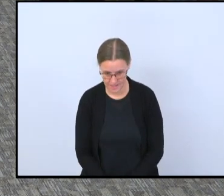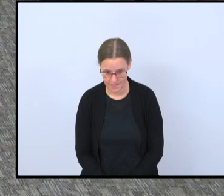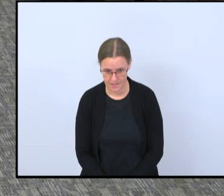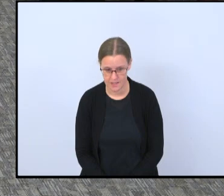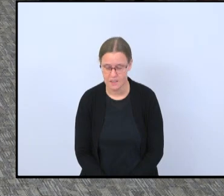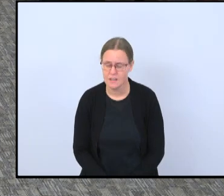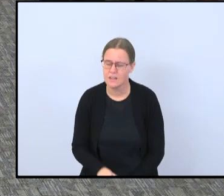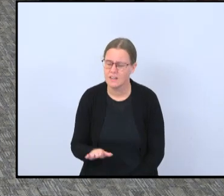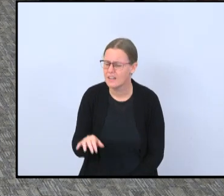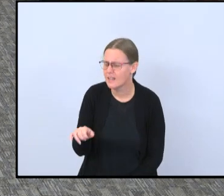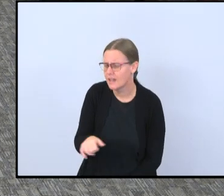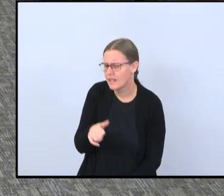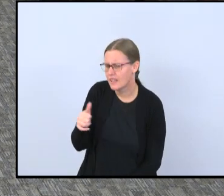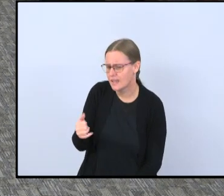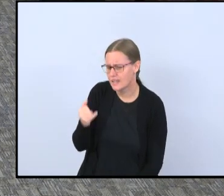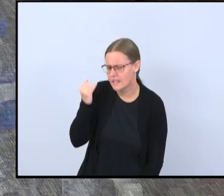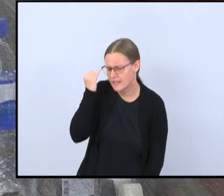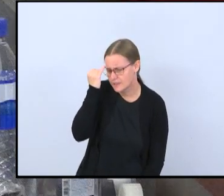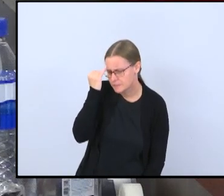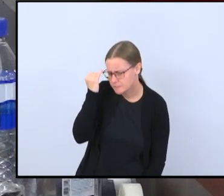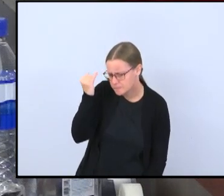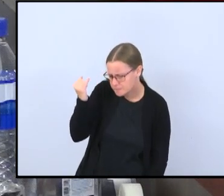Any idea